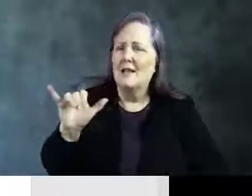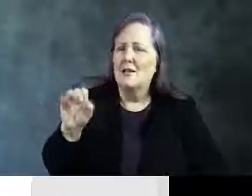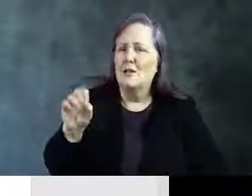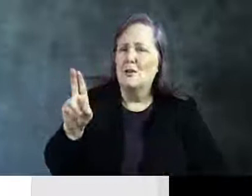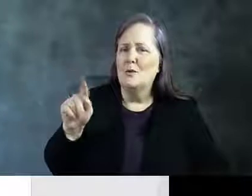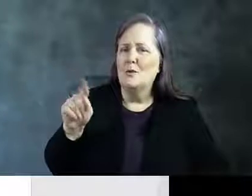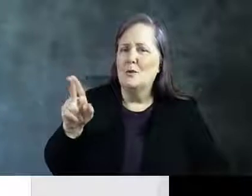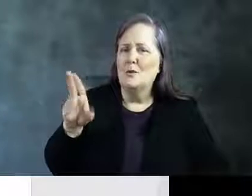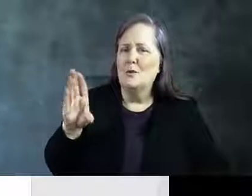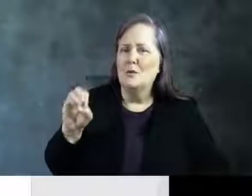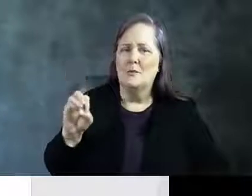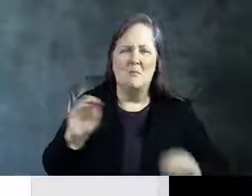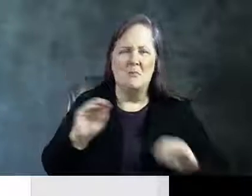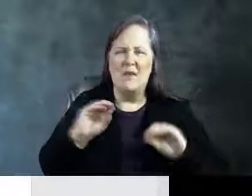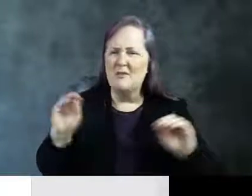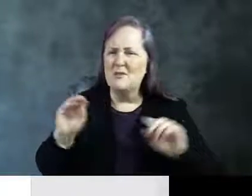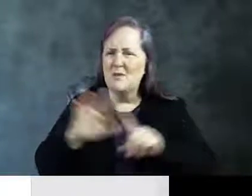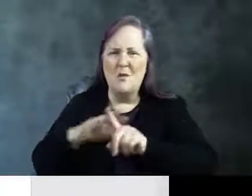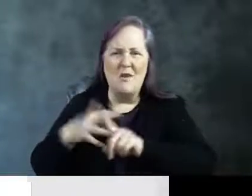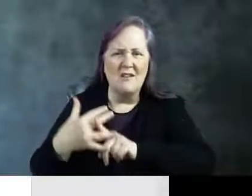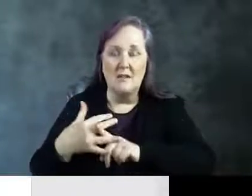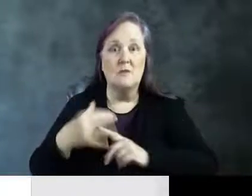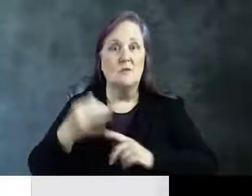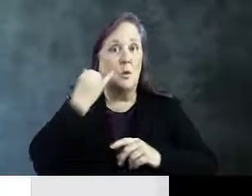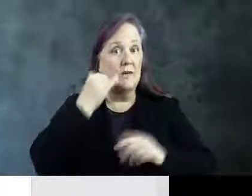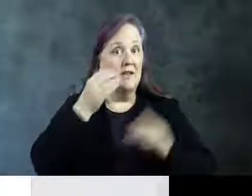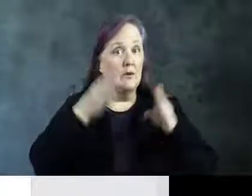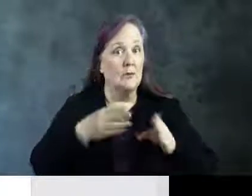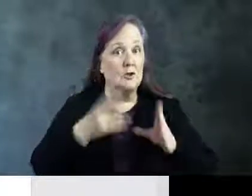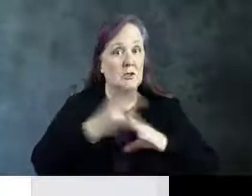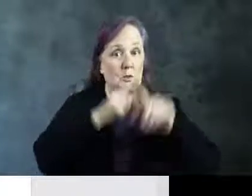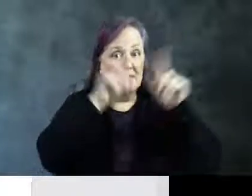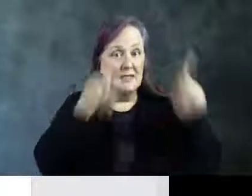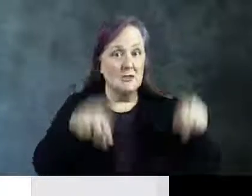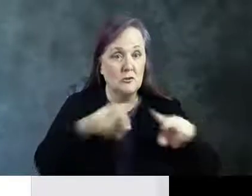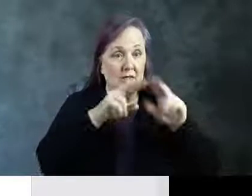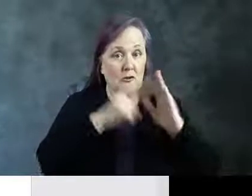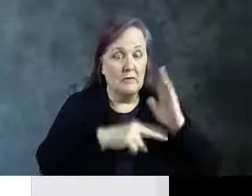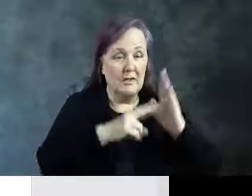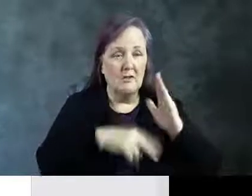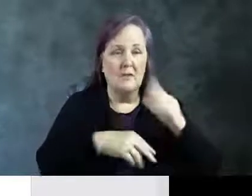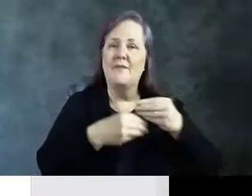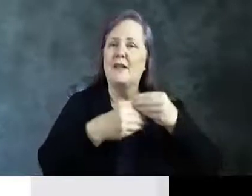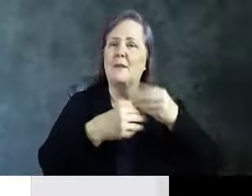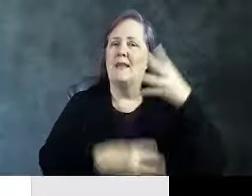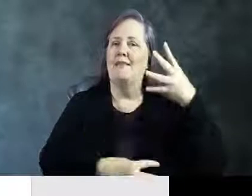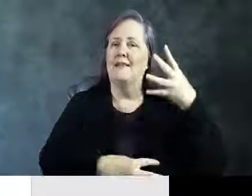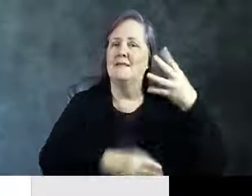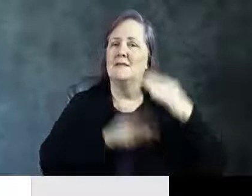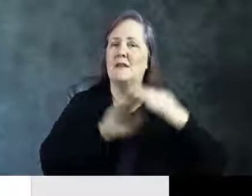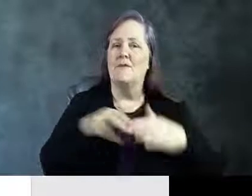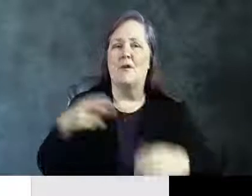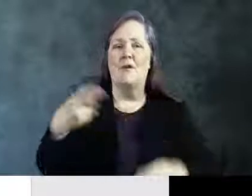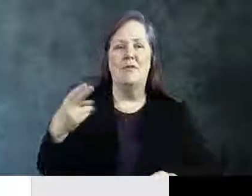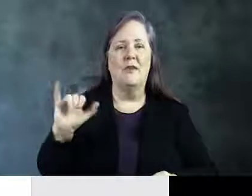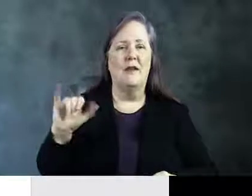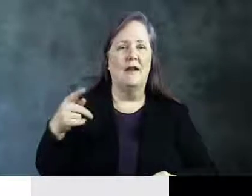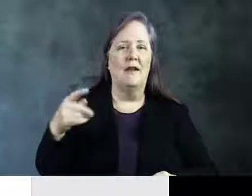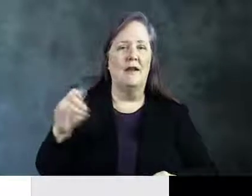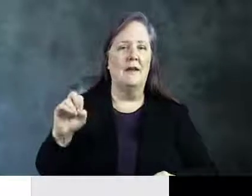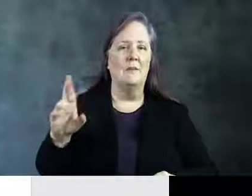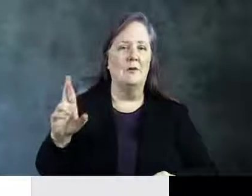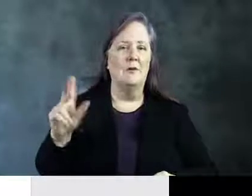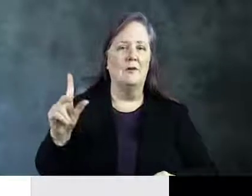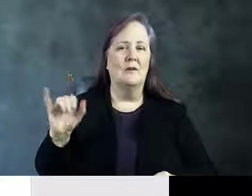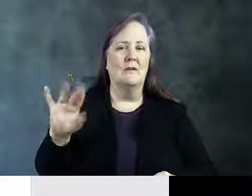any context. So if you're using a screen reader, you frequently can pull up a list of all of the hyperlinks in the document and